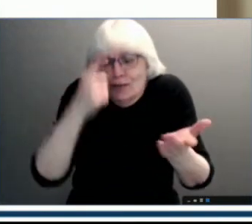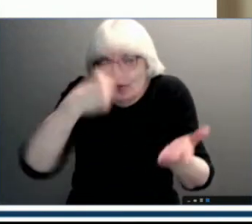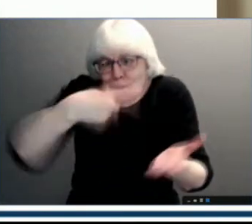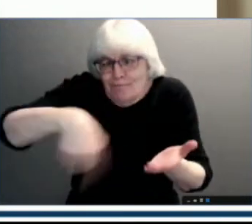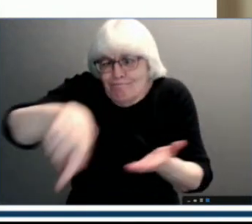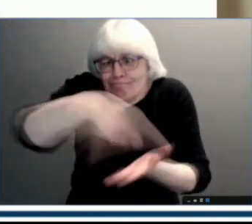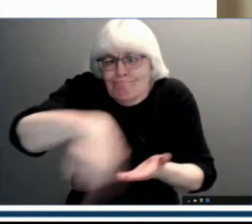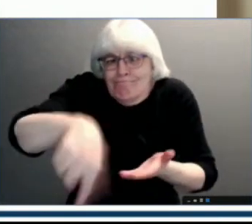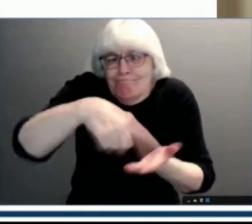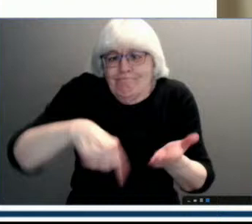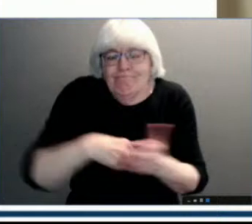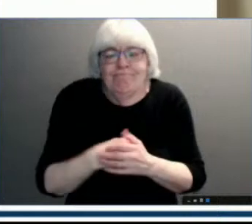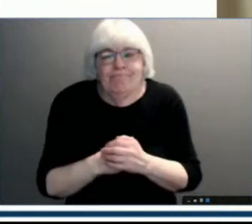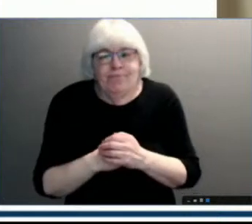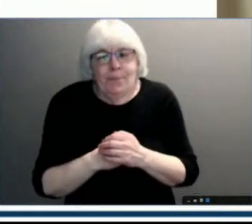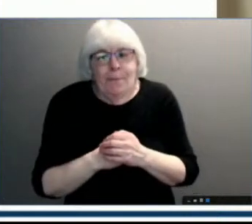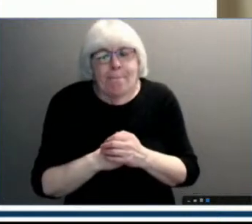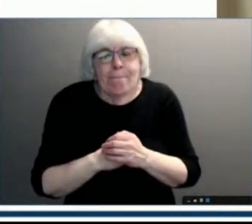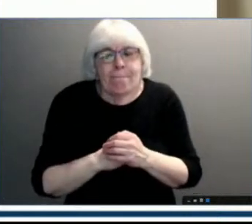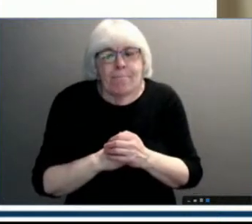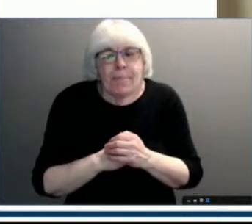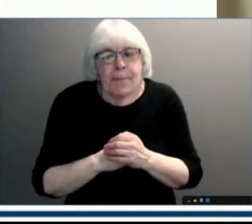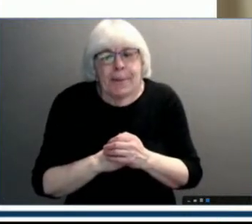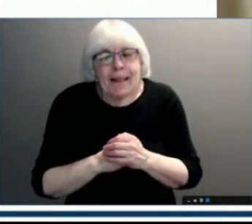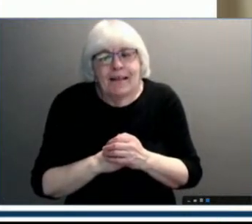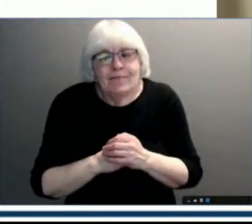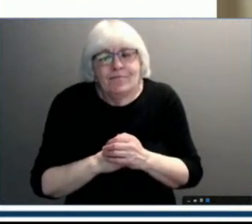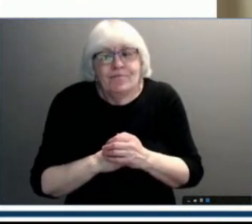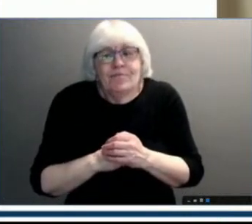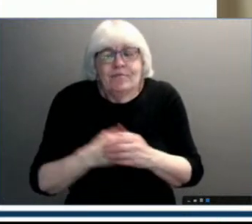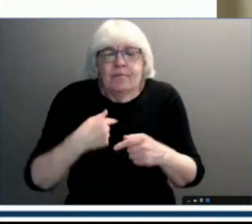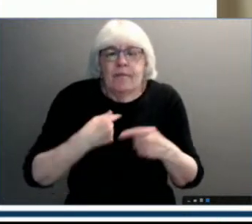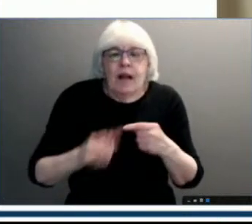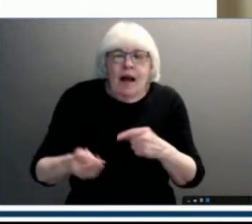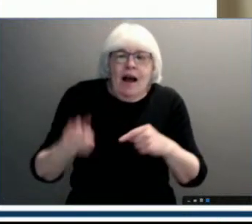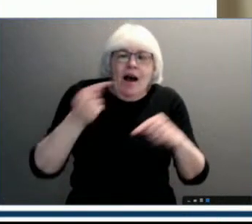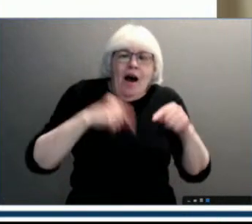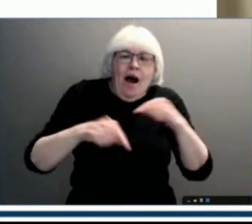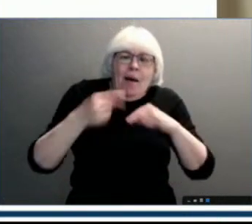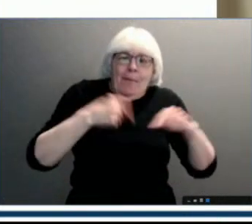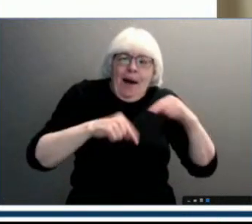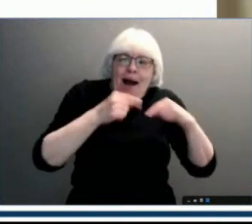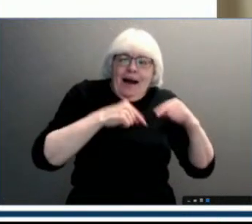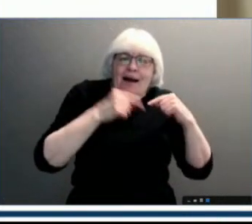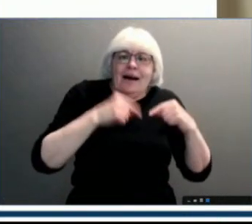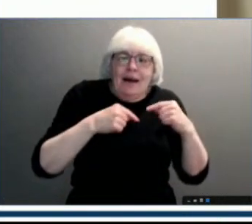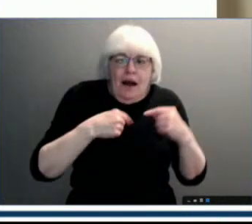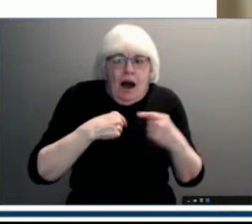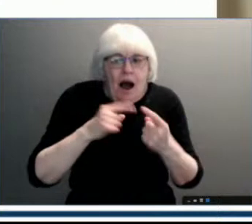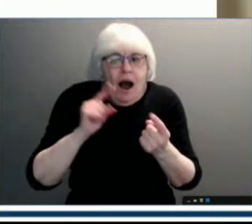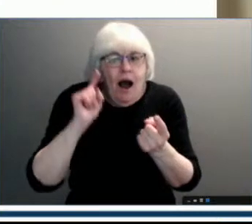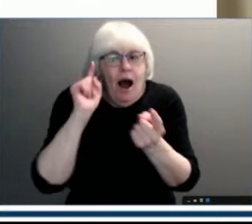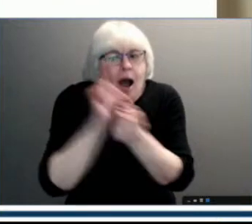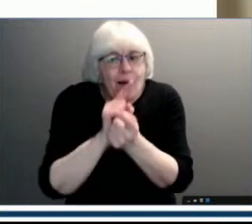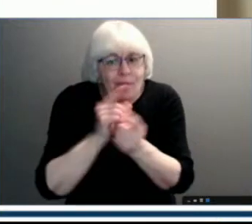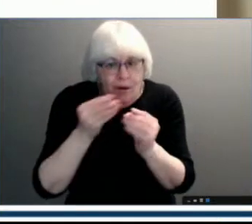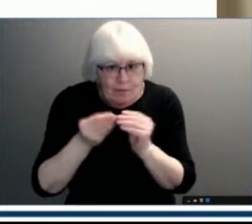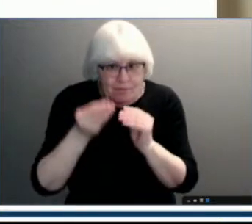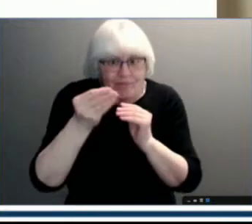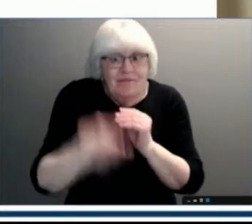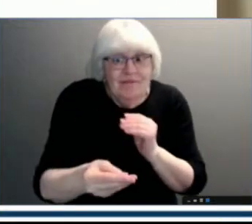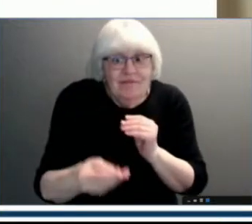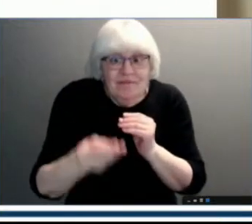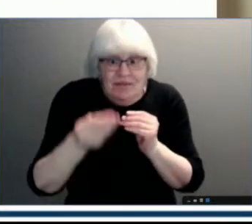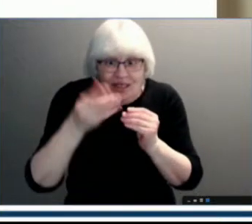comment on the contact tracing. We've talked about how stretched the resources at public health are. We've talked